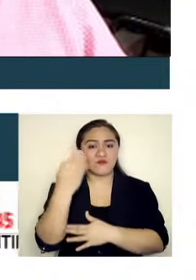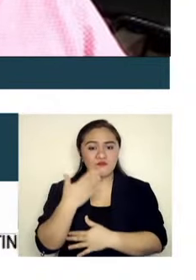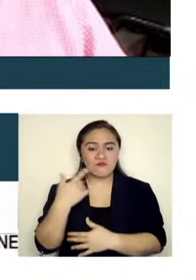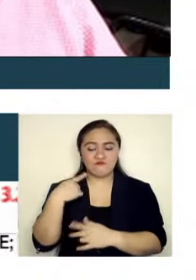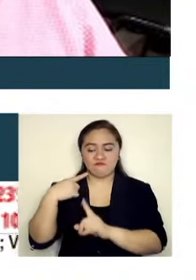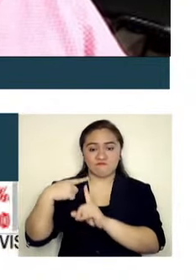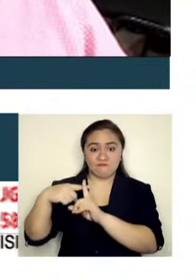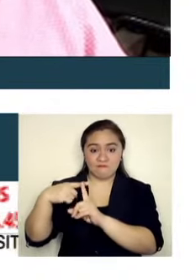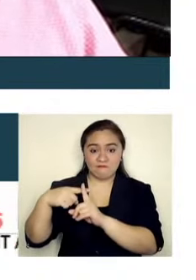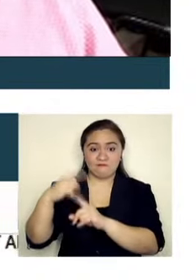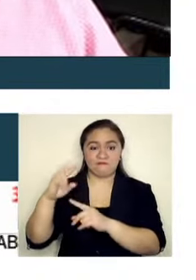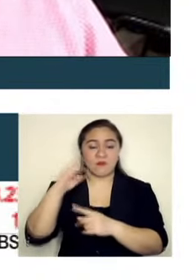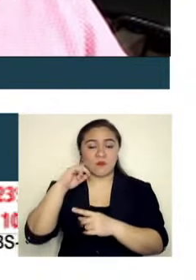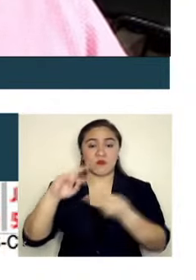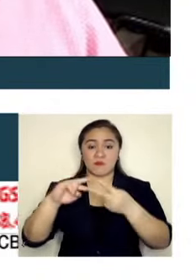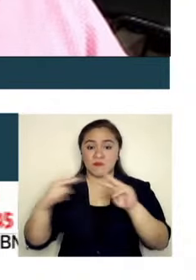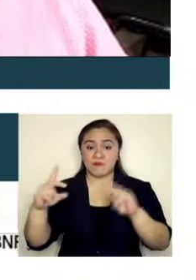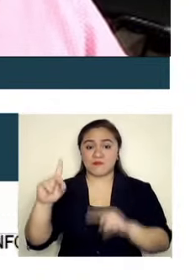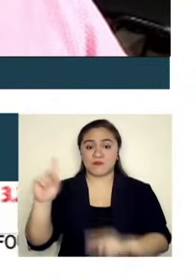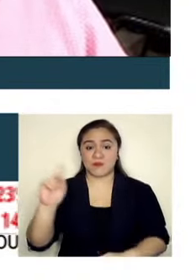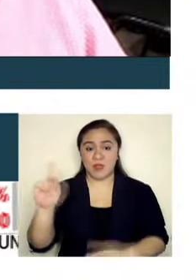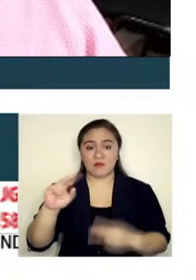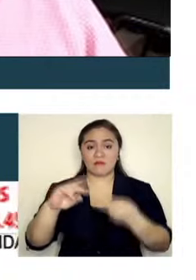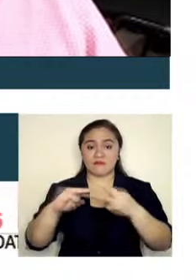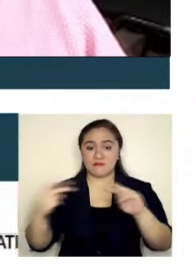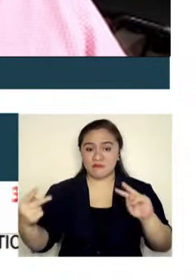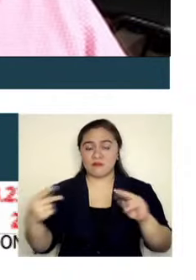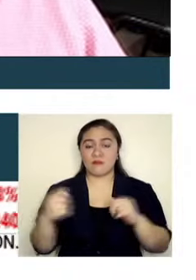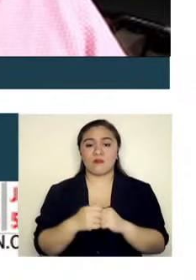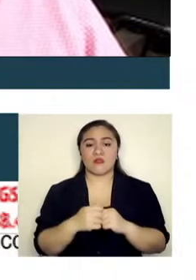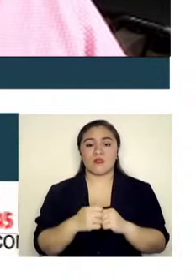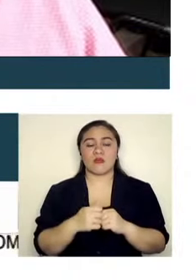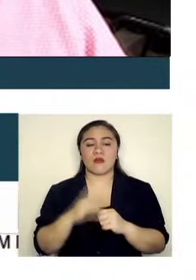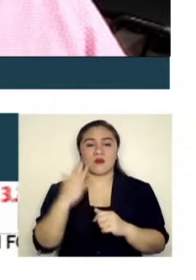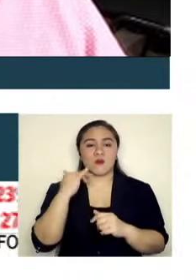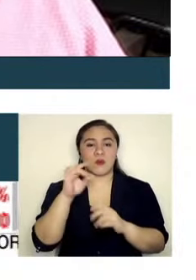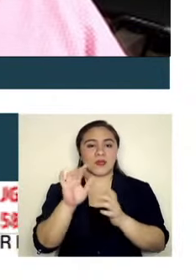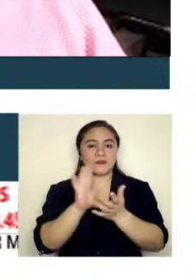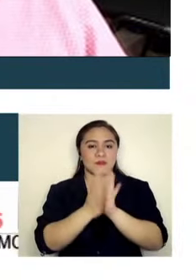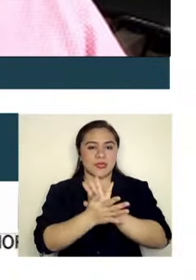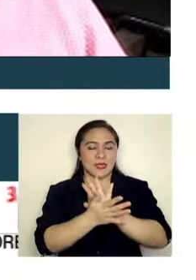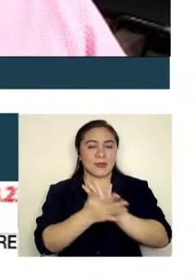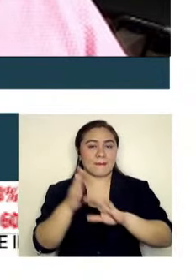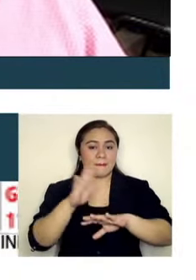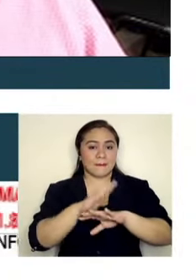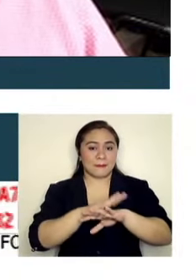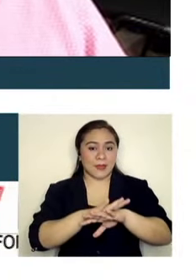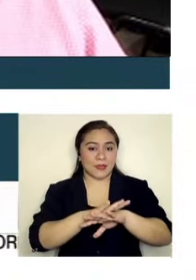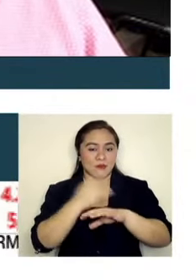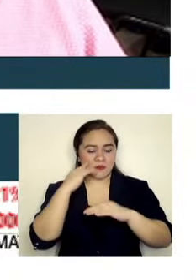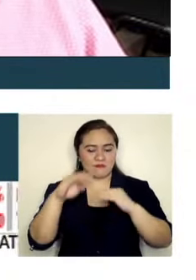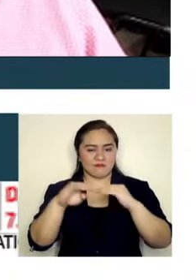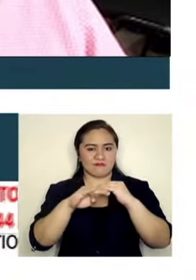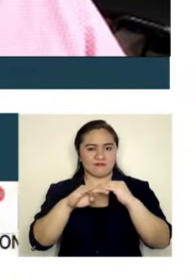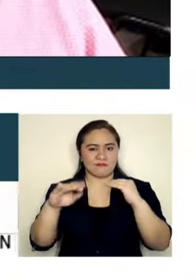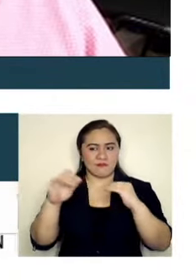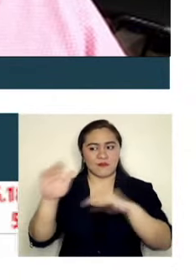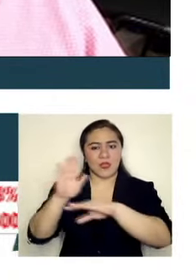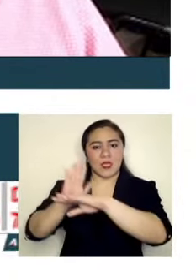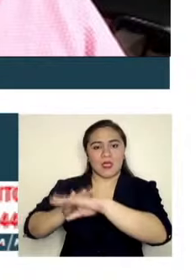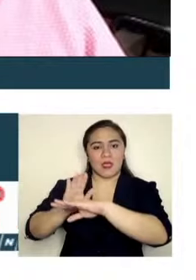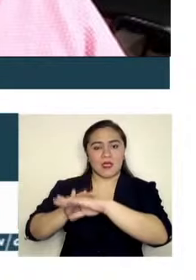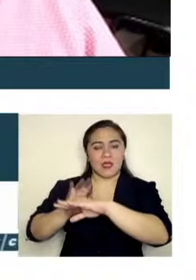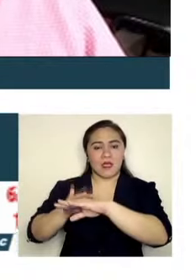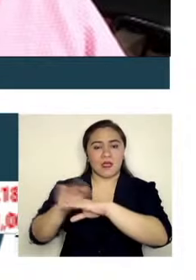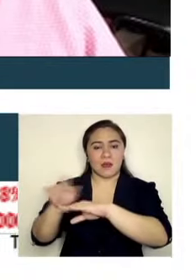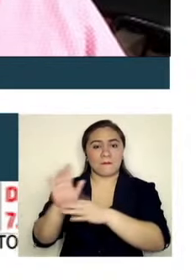with the Delta variant? Only knowing the cycle threshold, can you at least give them a warning that maybe these